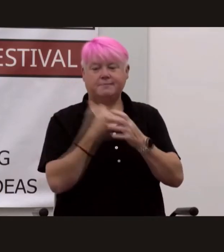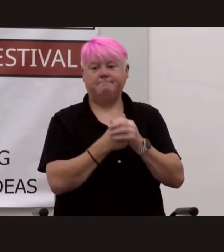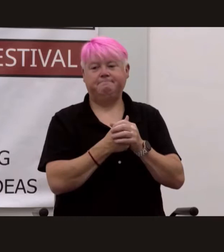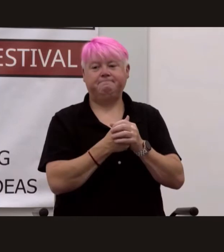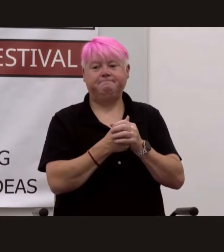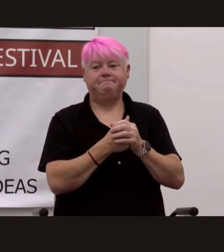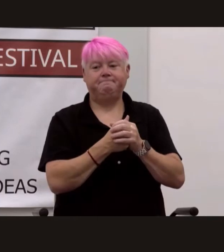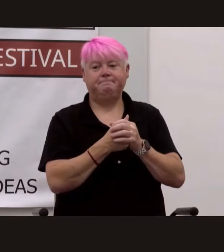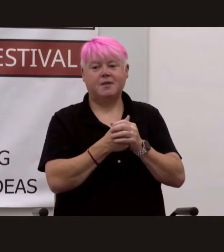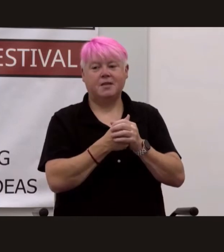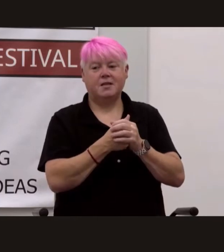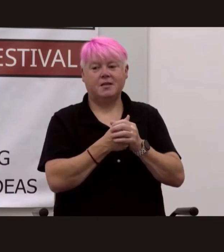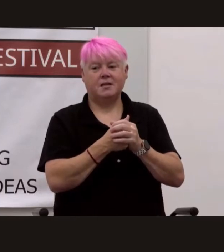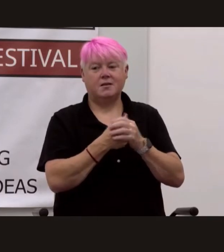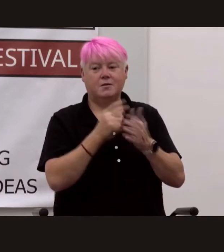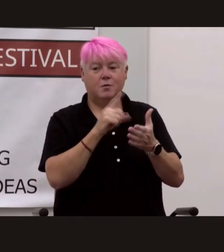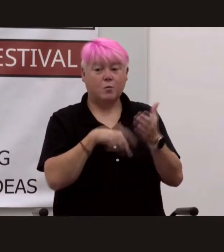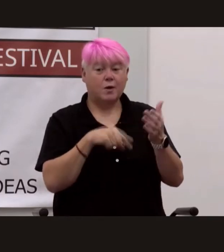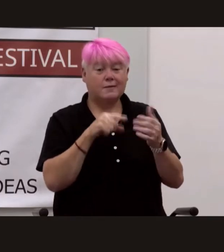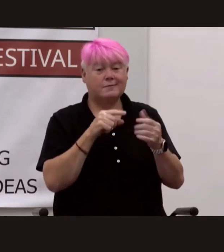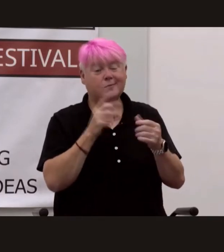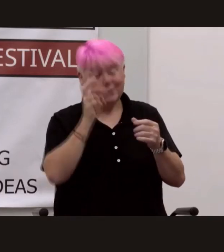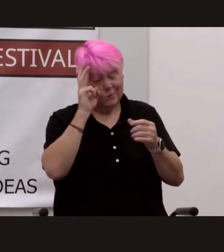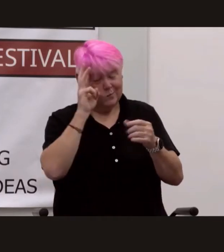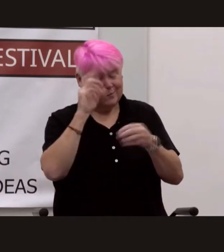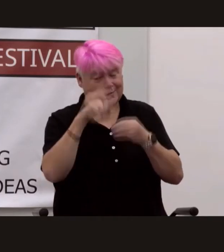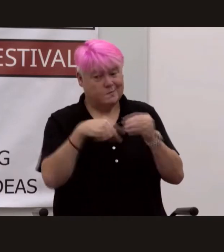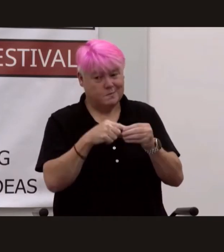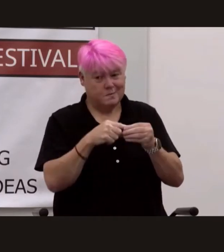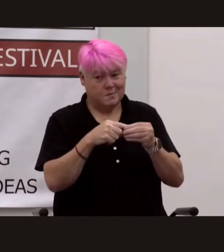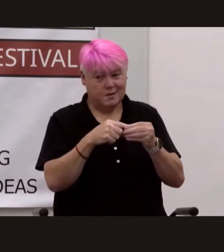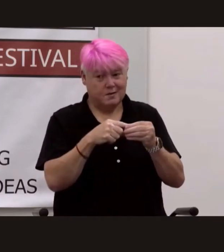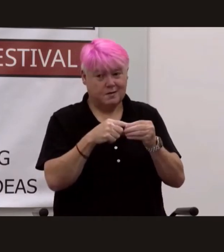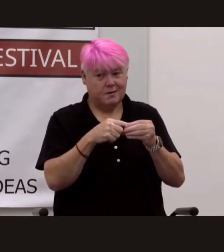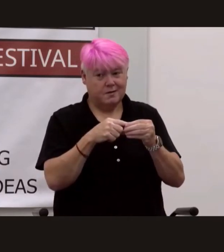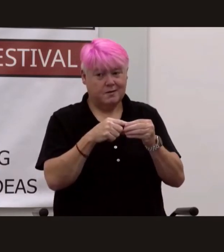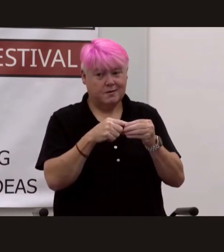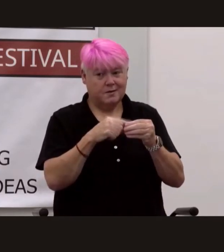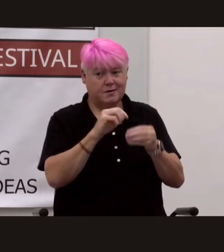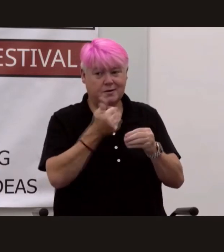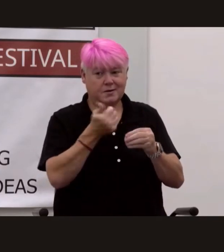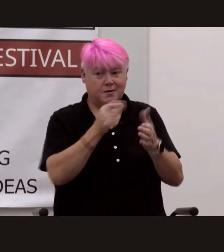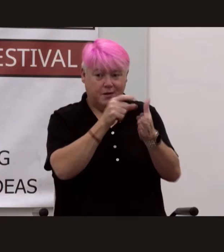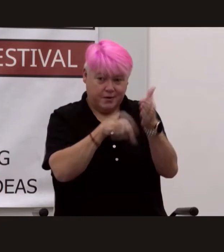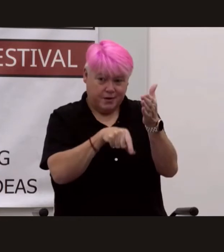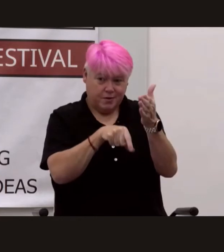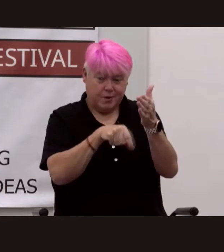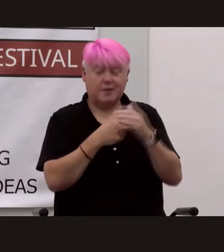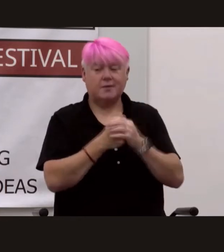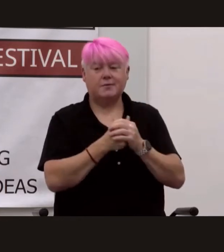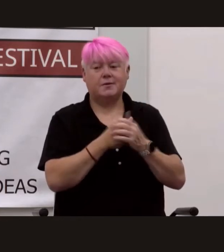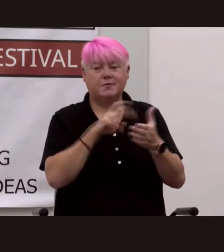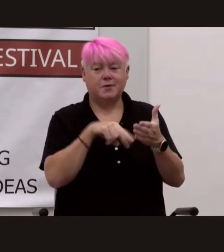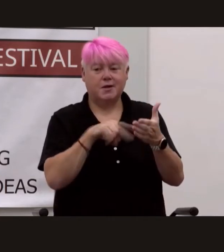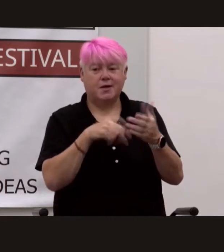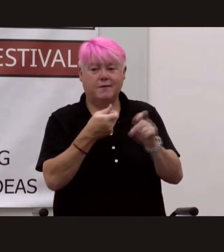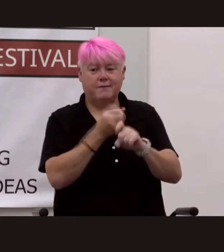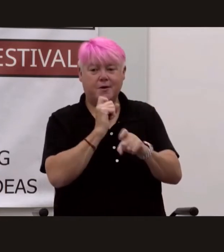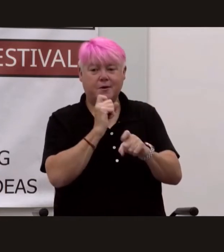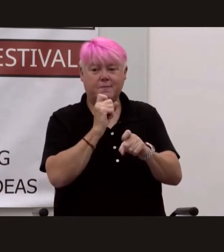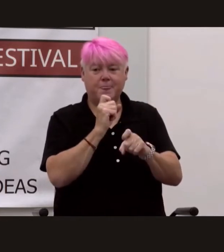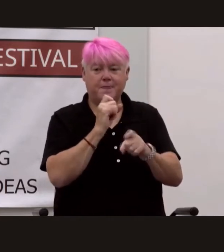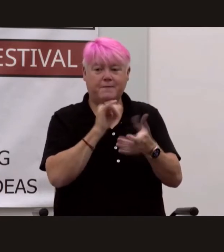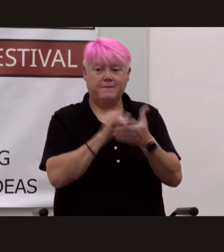of what he is about. I'll do another, if it's okay, I'll do another quick reading from that that